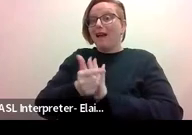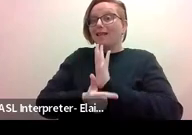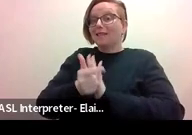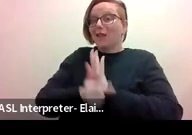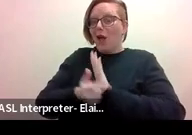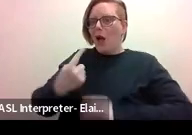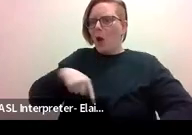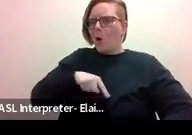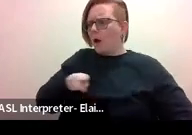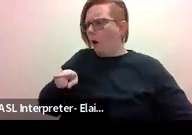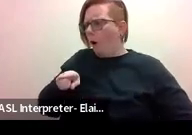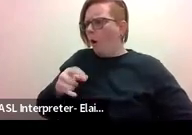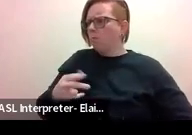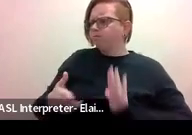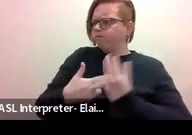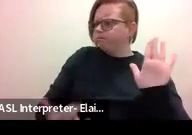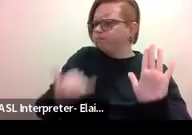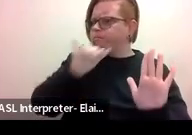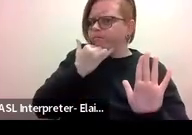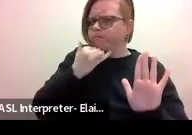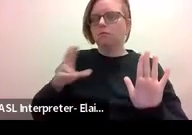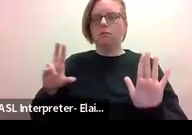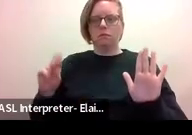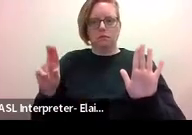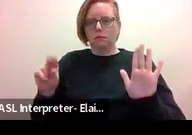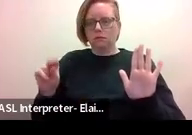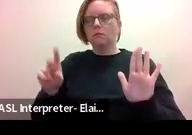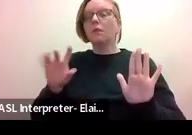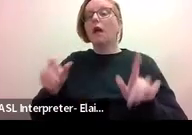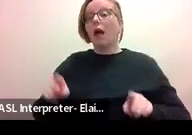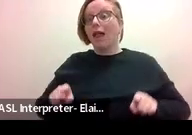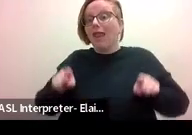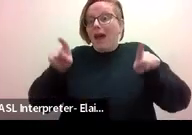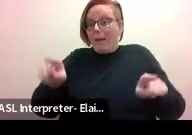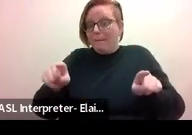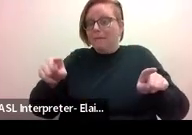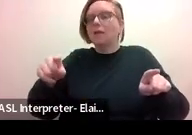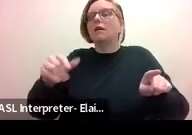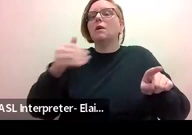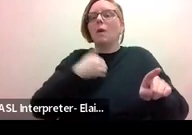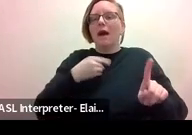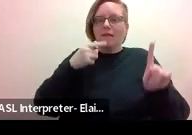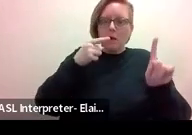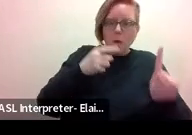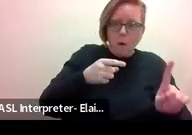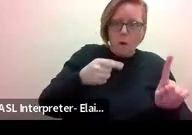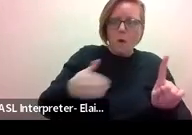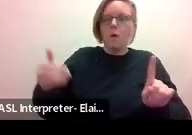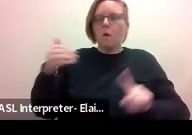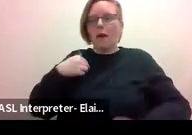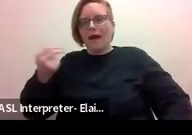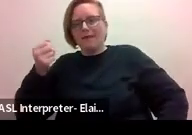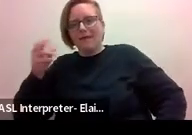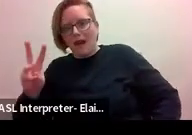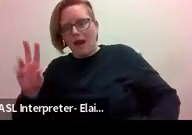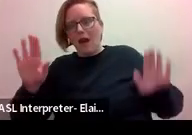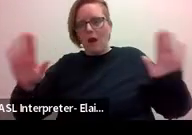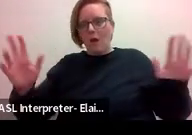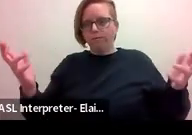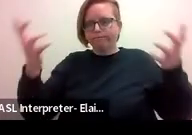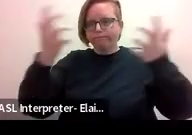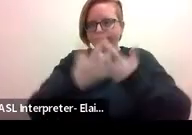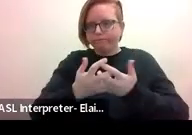developmental, as long as that alignment piece is there and that it's, if it's listed in For E, we would expect to